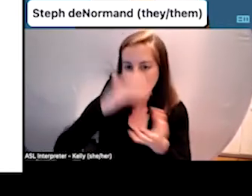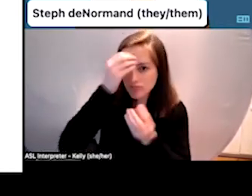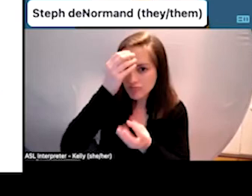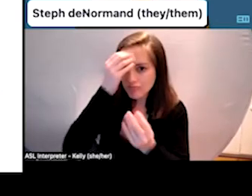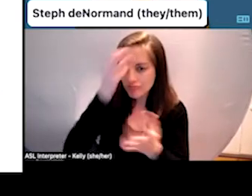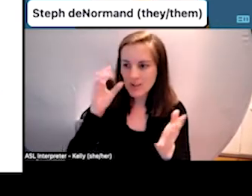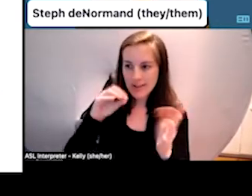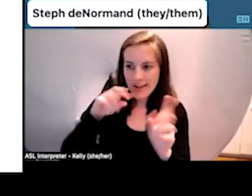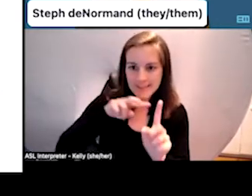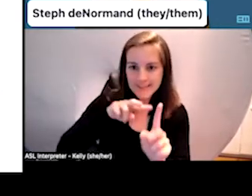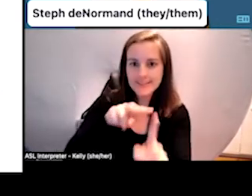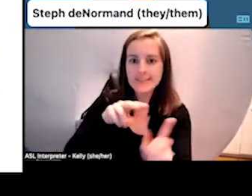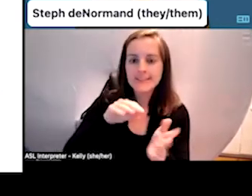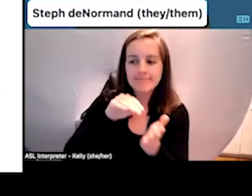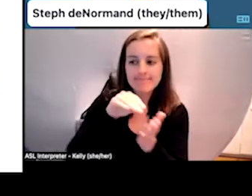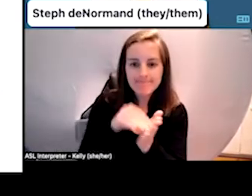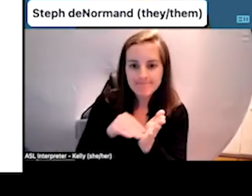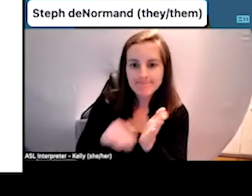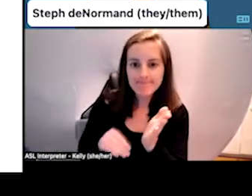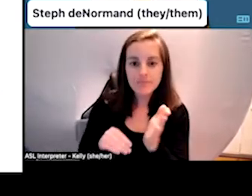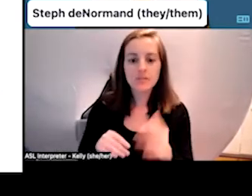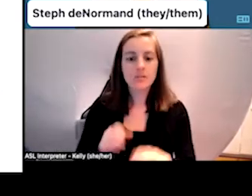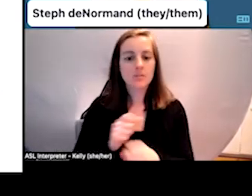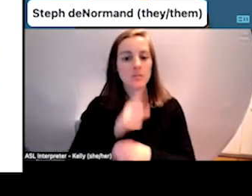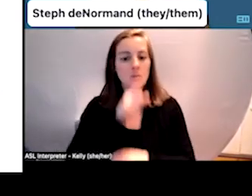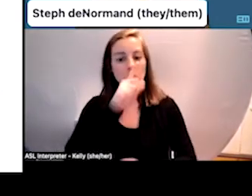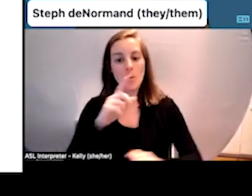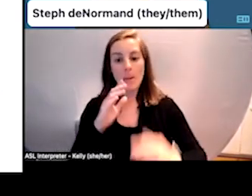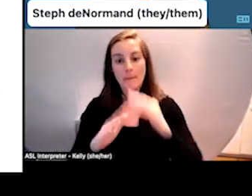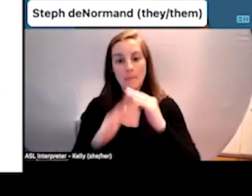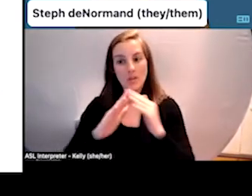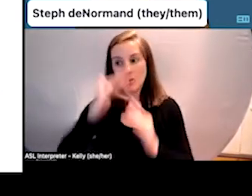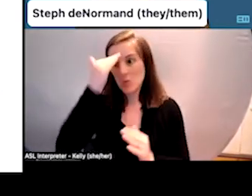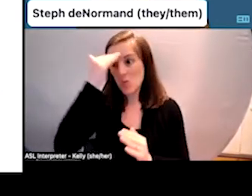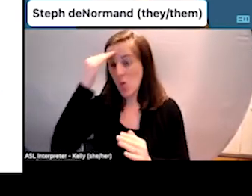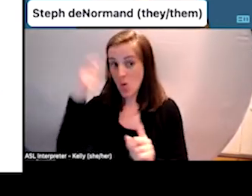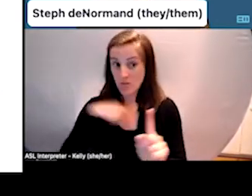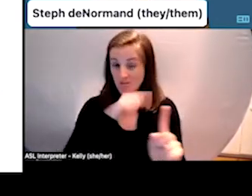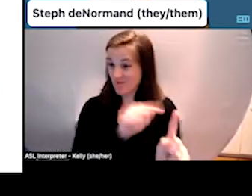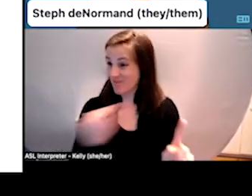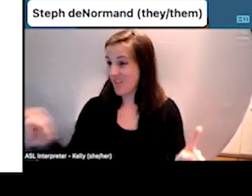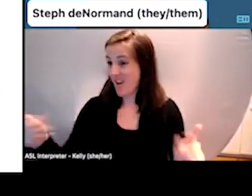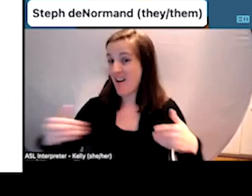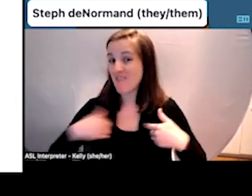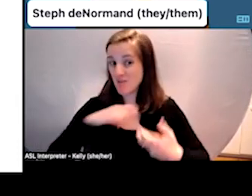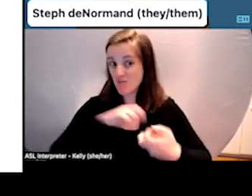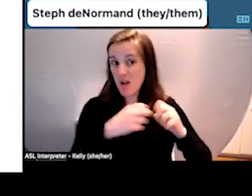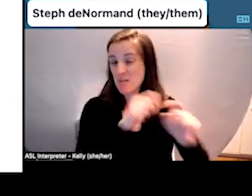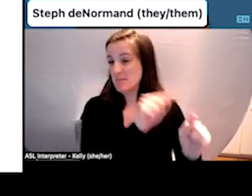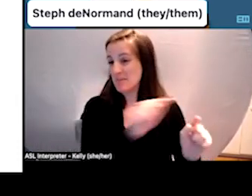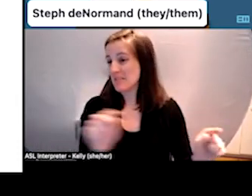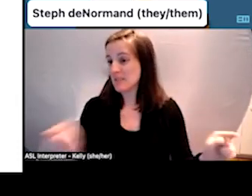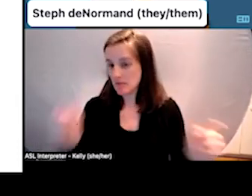things and being able to make sure that communities are aware when there are problems that are happening in particular